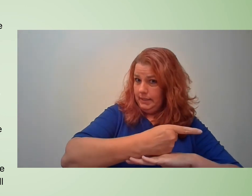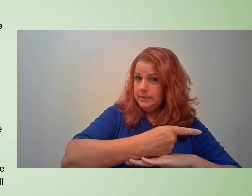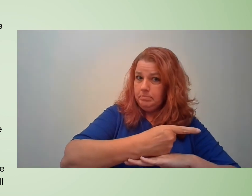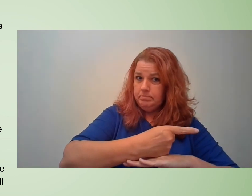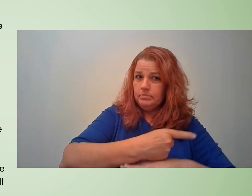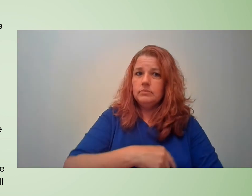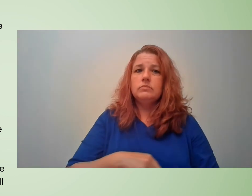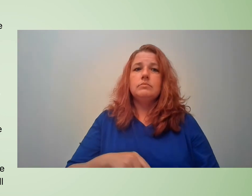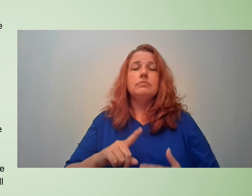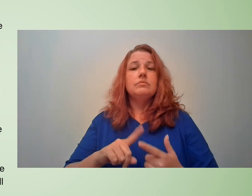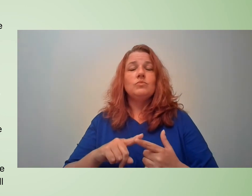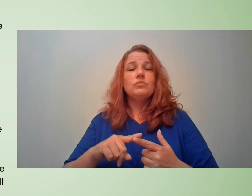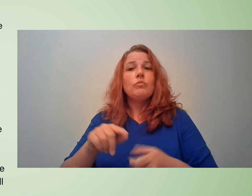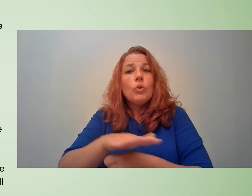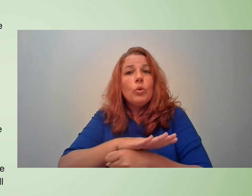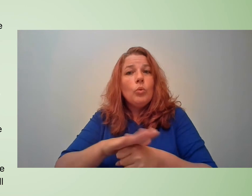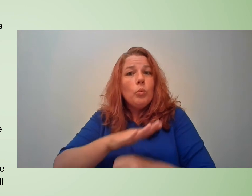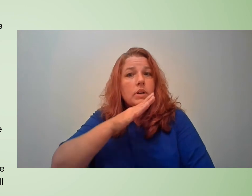on the compact goals.